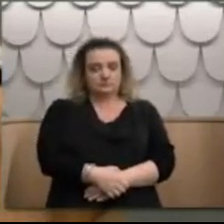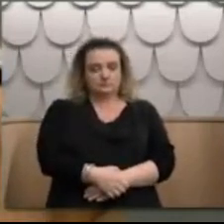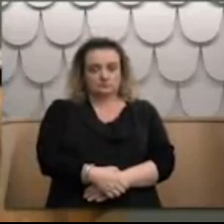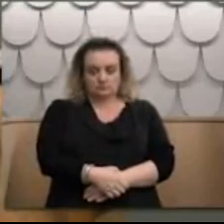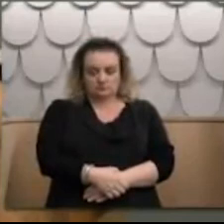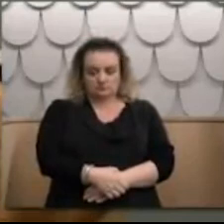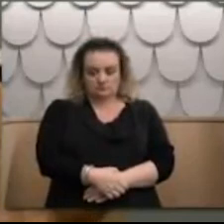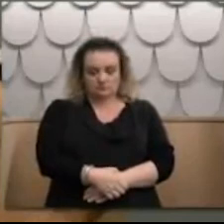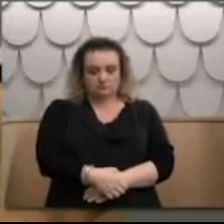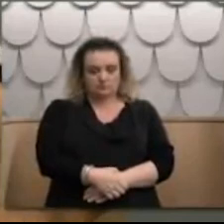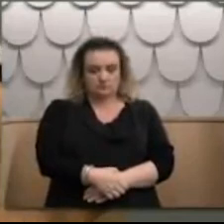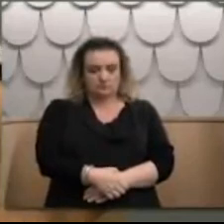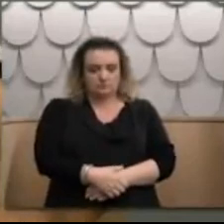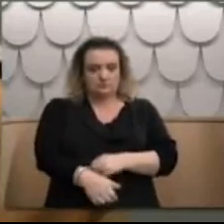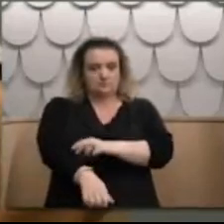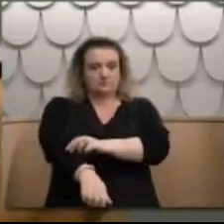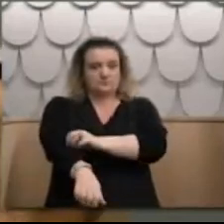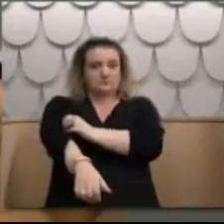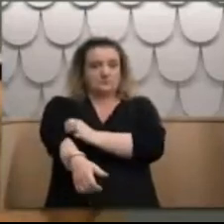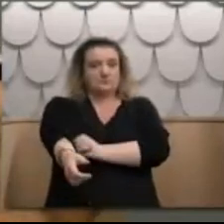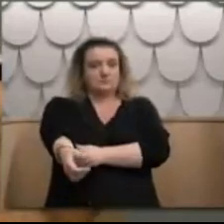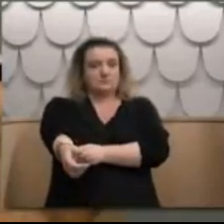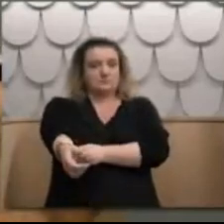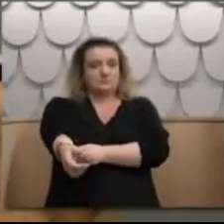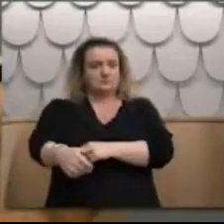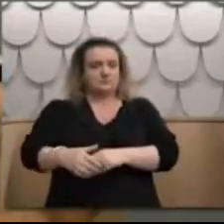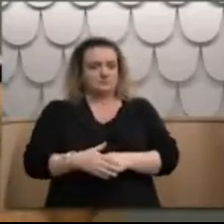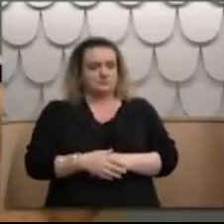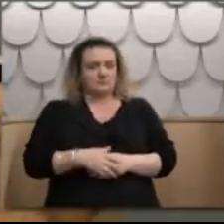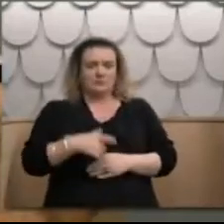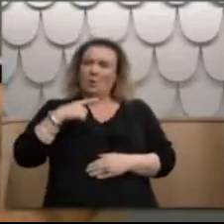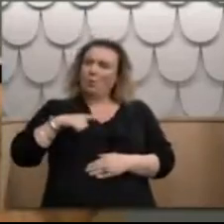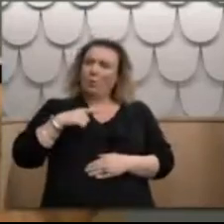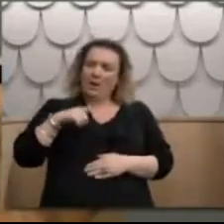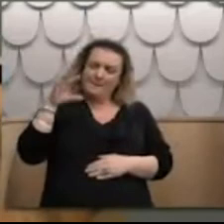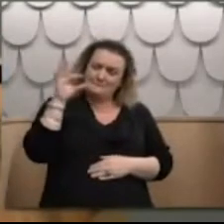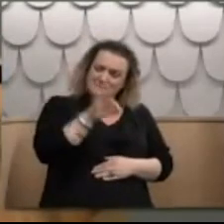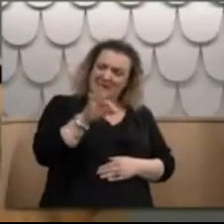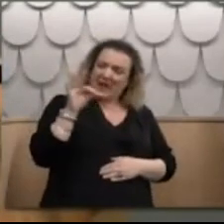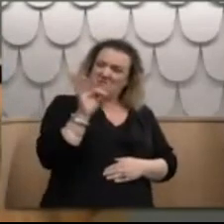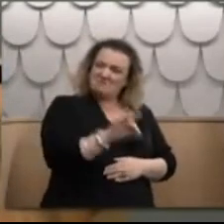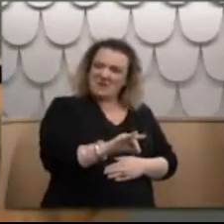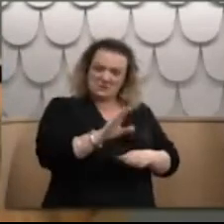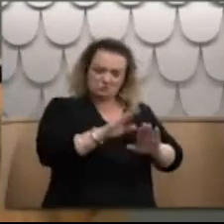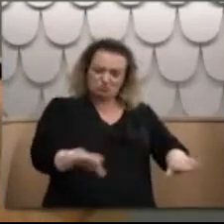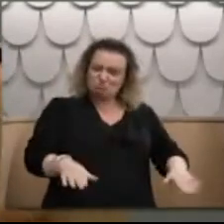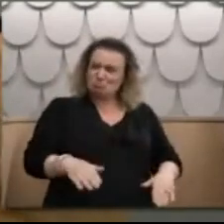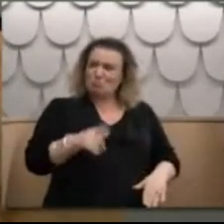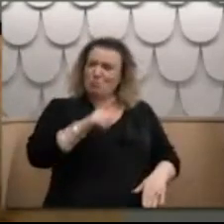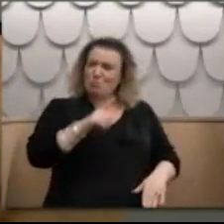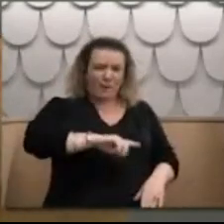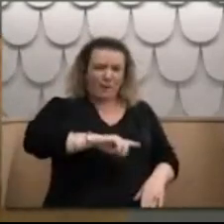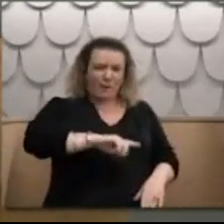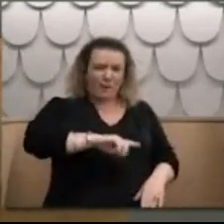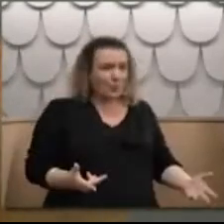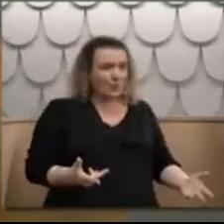All I'm thinking about is why are the people picking on the peepees? Mm. And that's all I can think about. And when